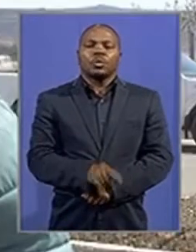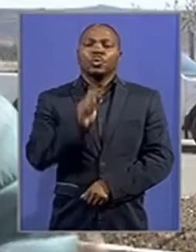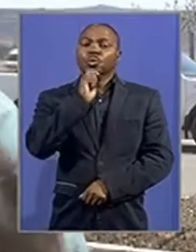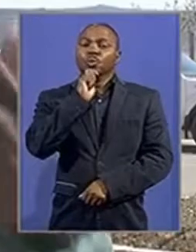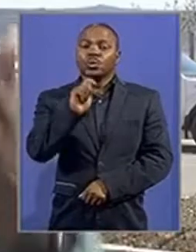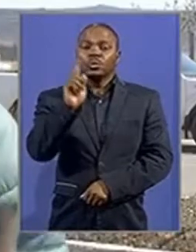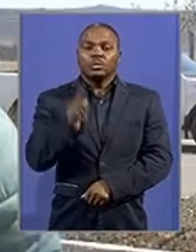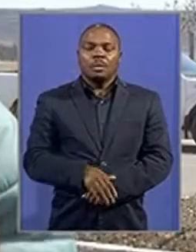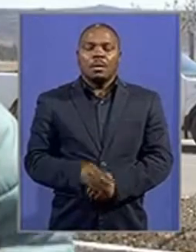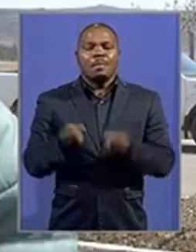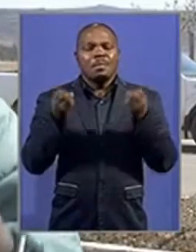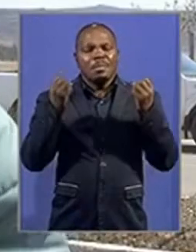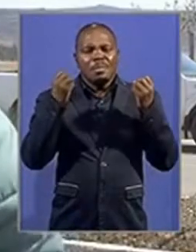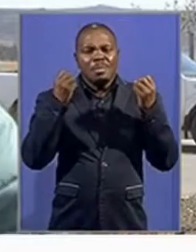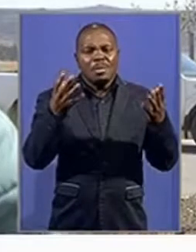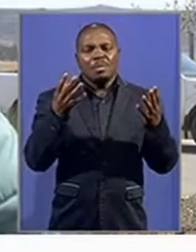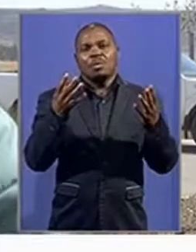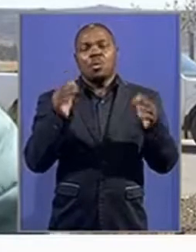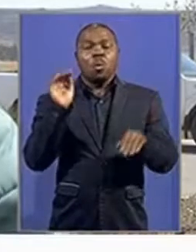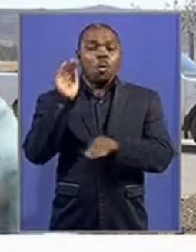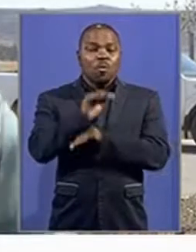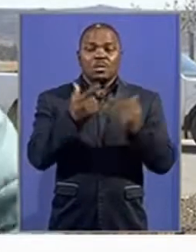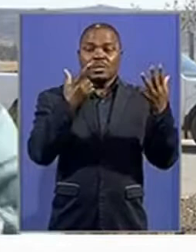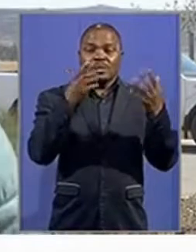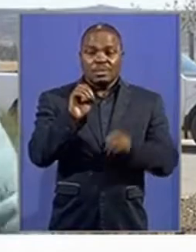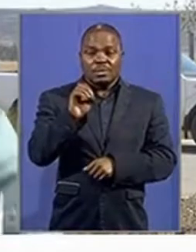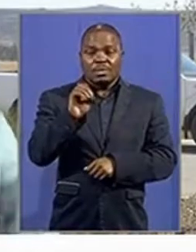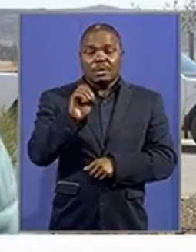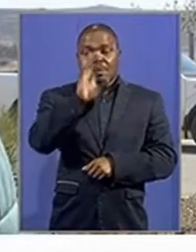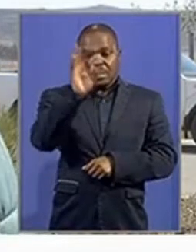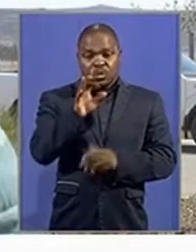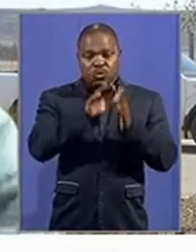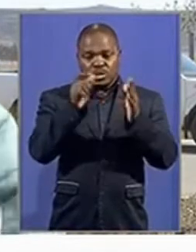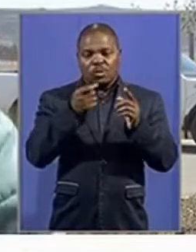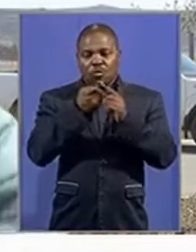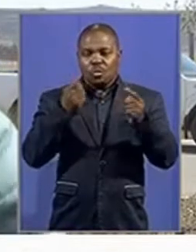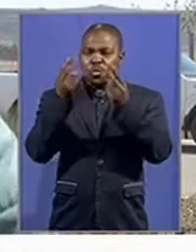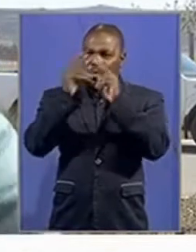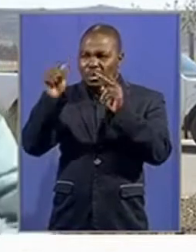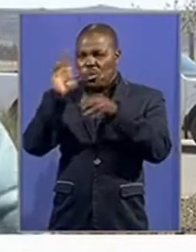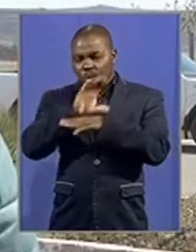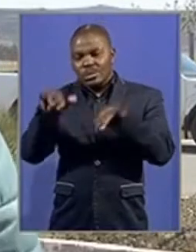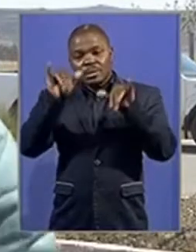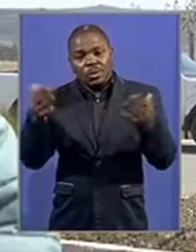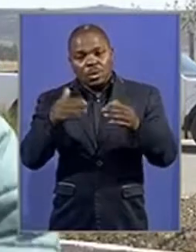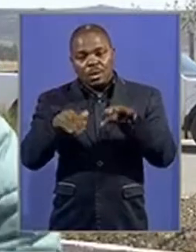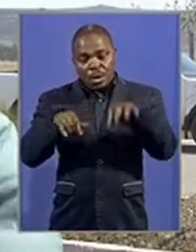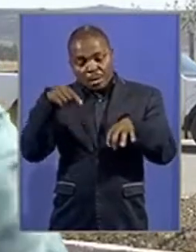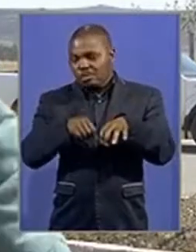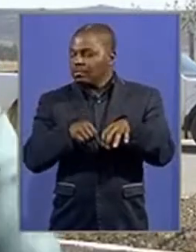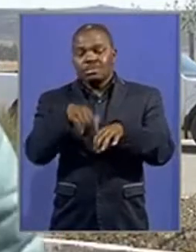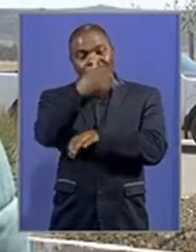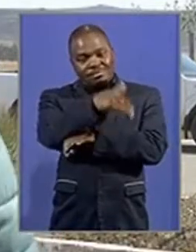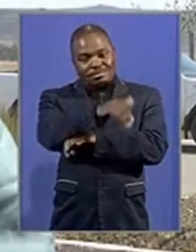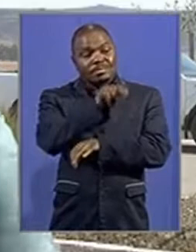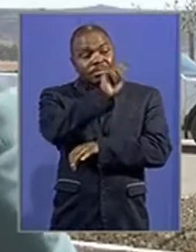matter is that majority, over 70 percent, of the students in all institutions of higher learning live outside the campus where there is